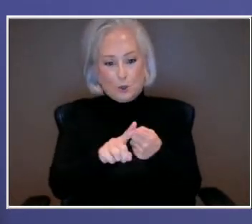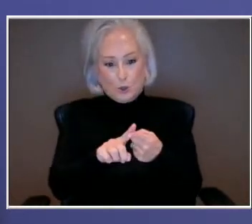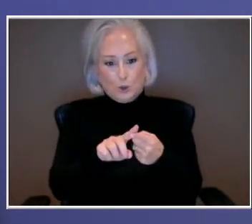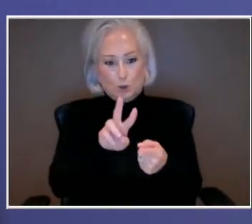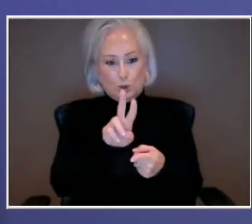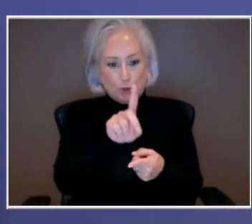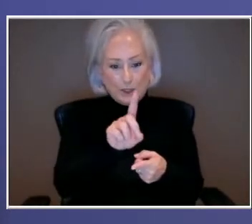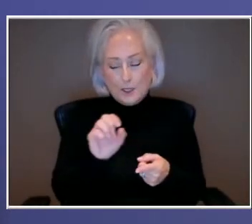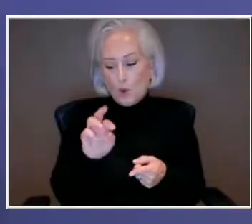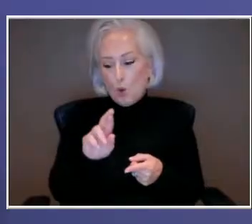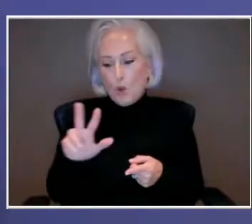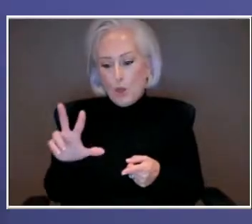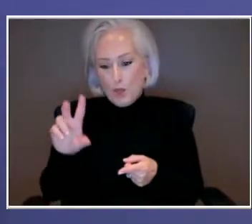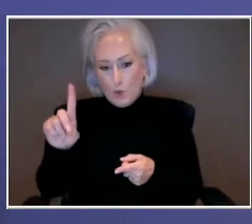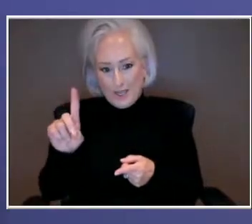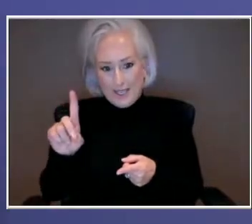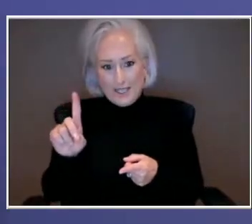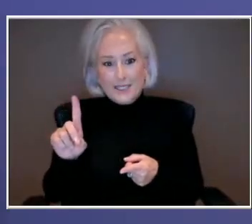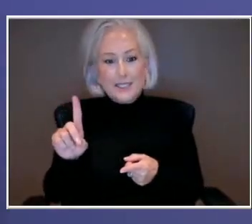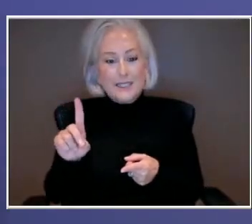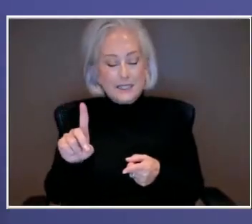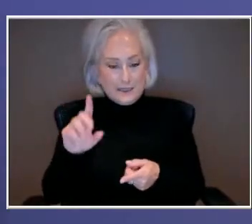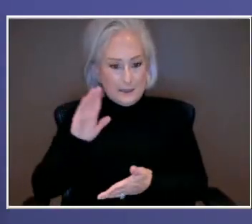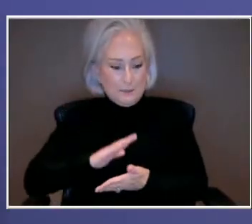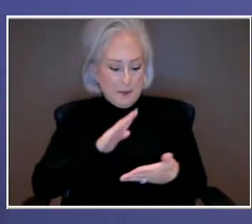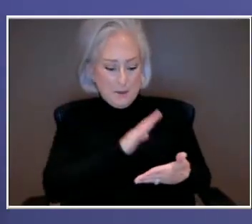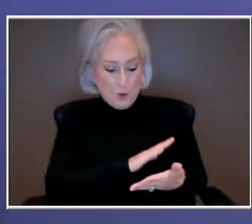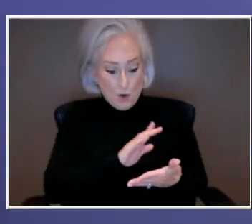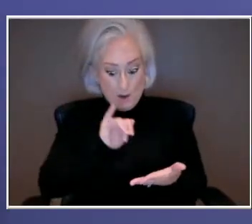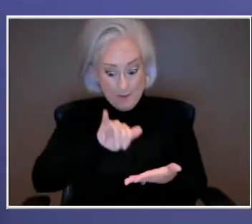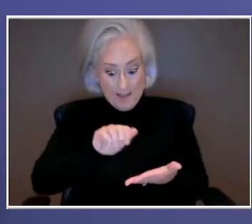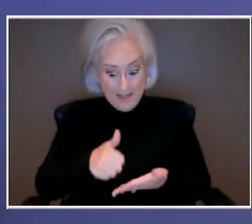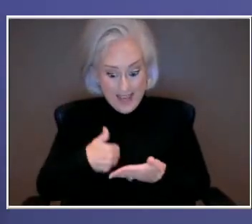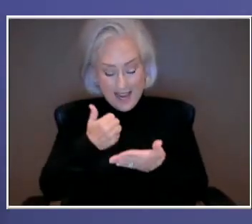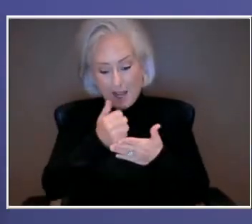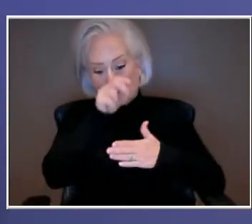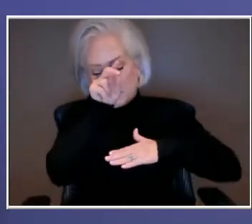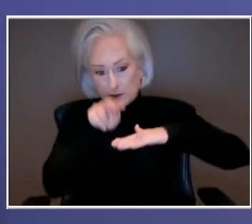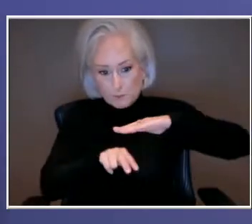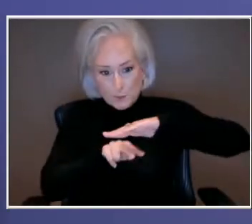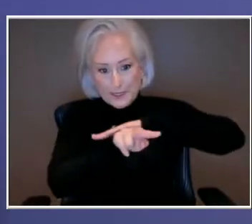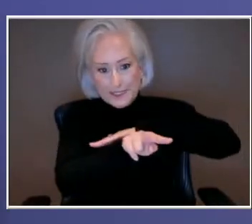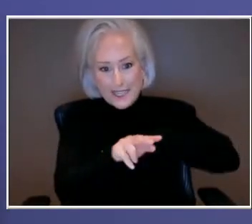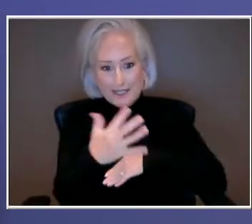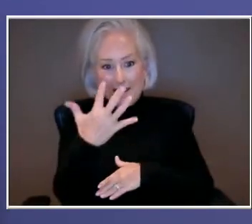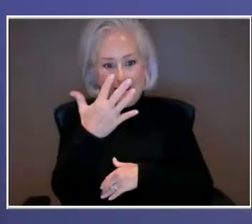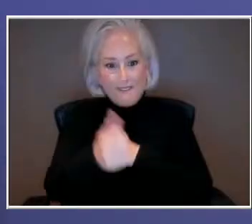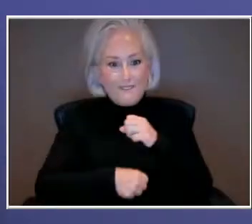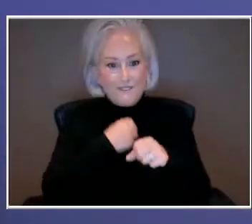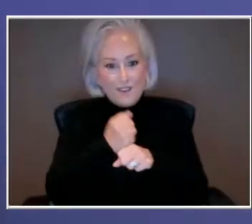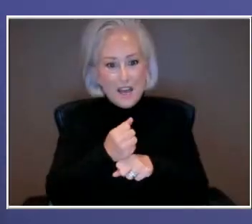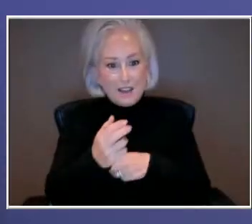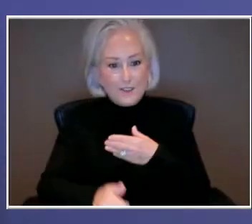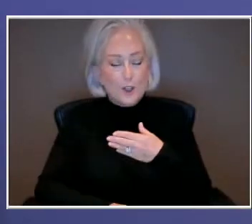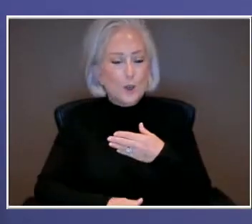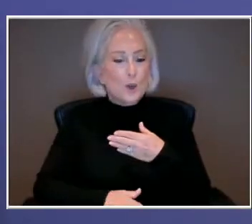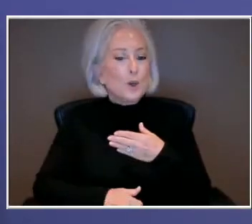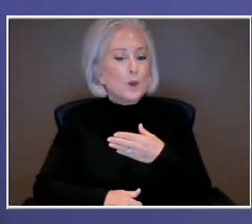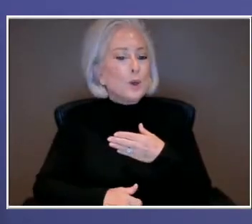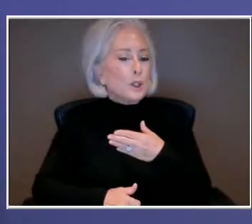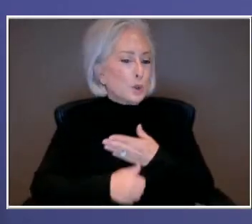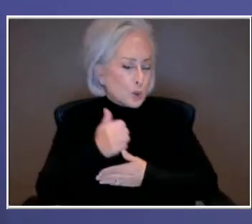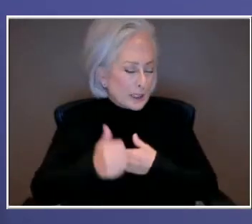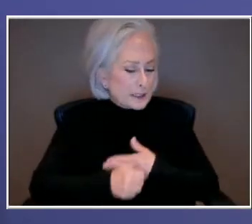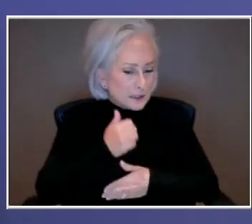3D mammogram to help predict the 5-year risk of breast cancer. So with